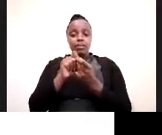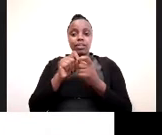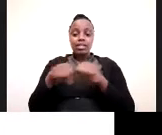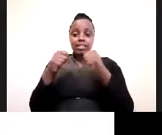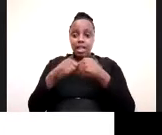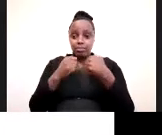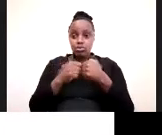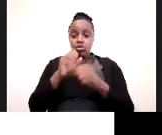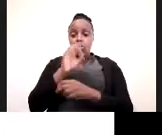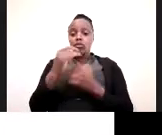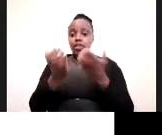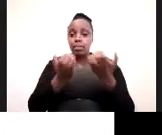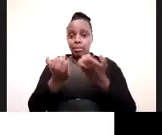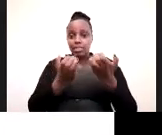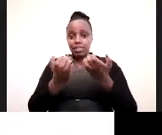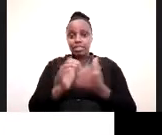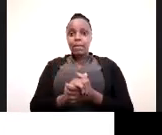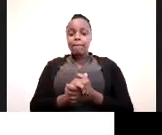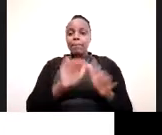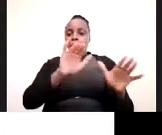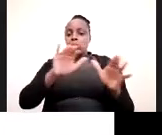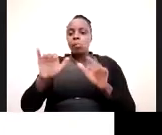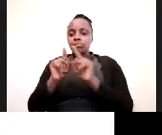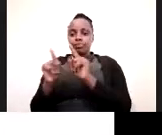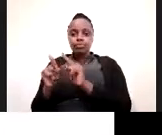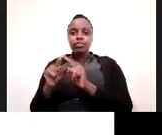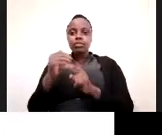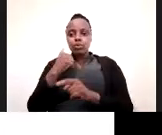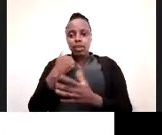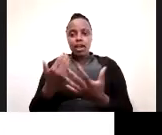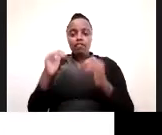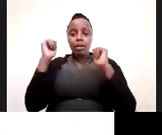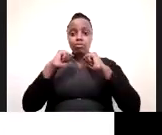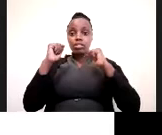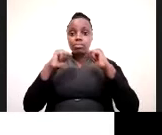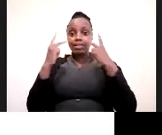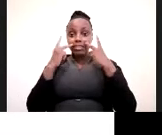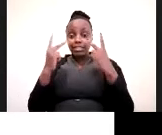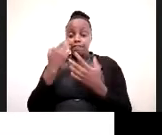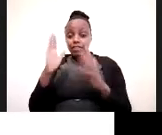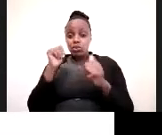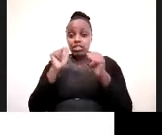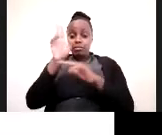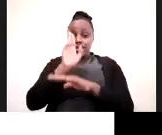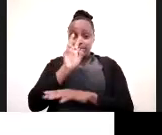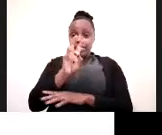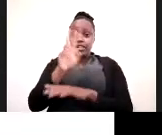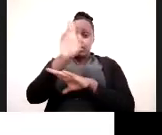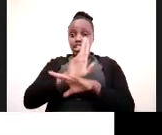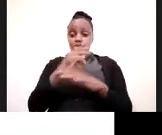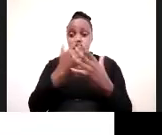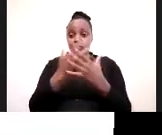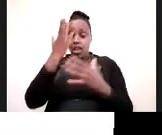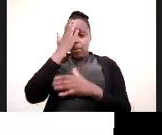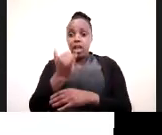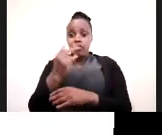of the trade. There will, of course, be certain possibilities foreseen in the use of the substances, because we